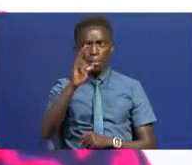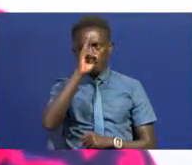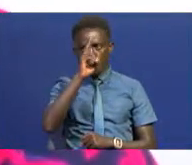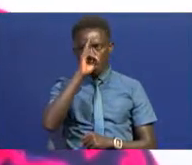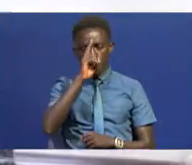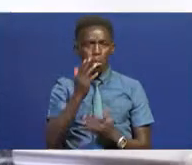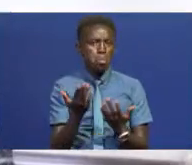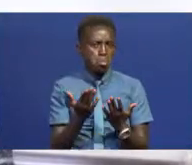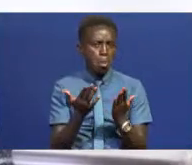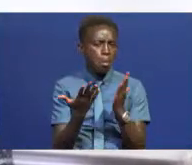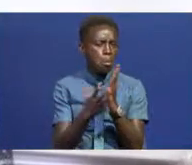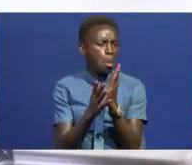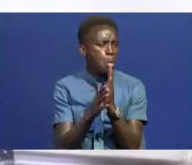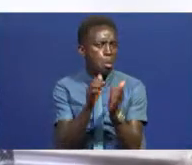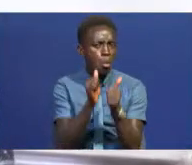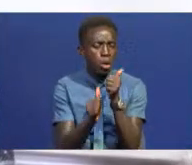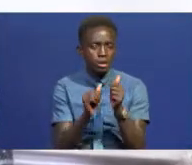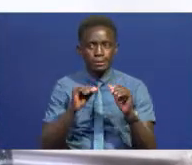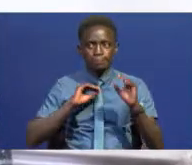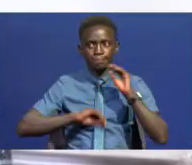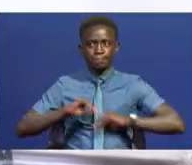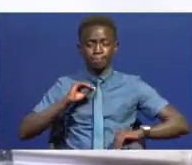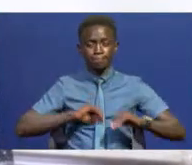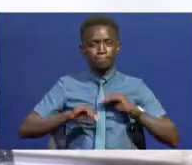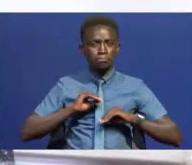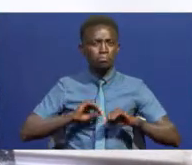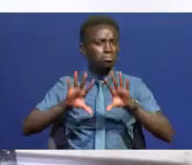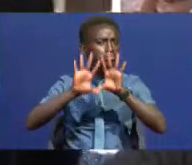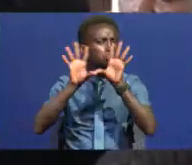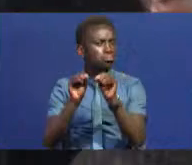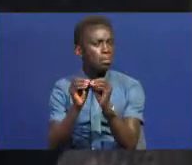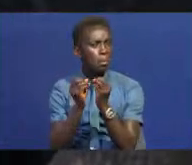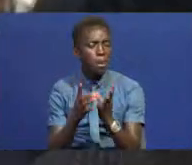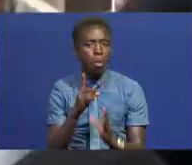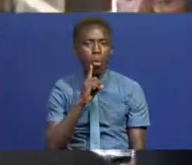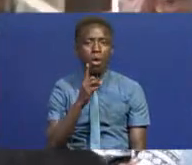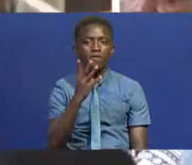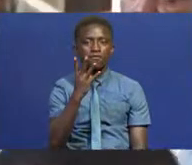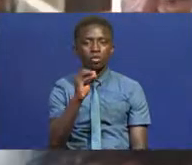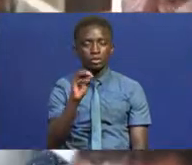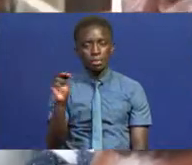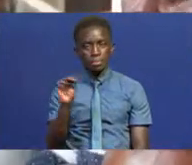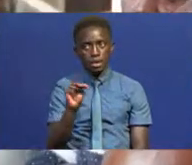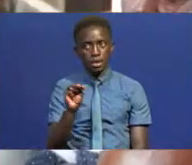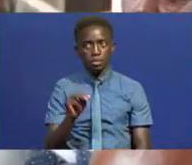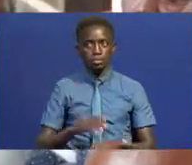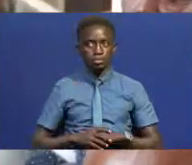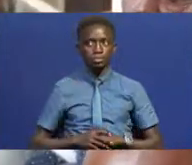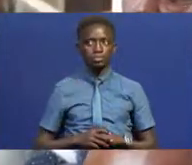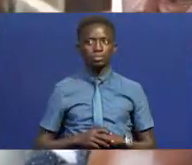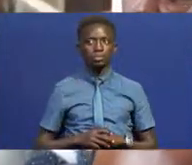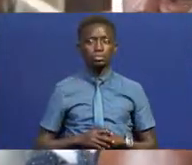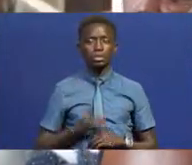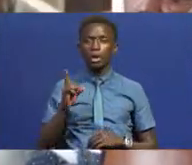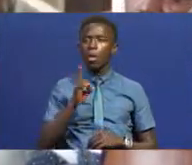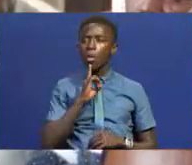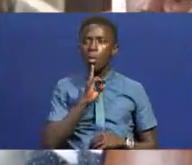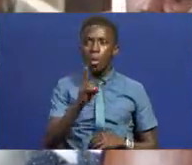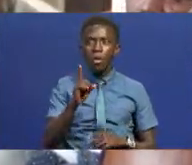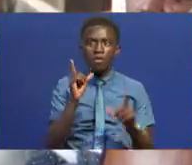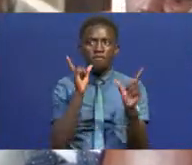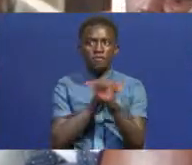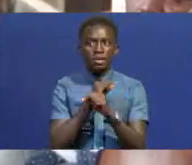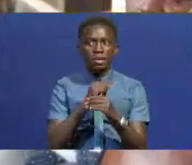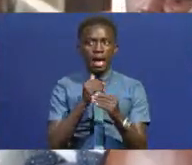graft case amounting to over 140 million shillings. These orders have been issued after the charge sheet was